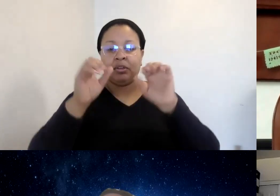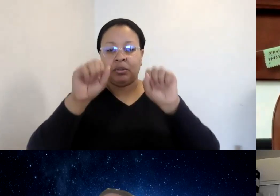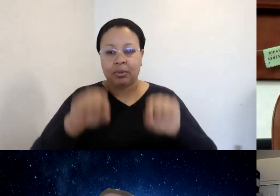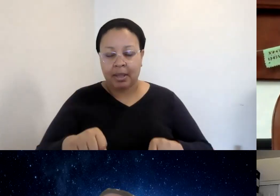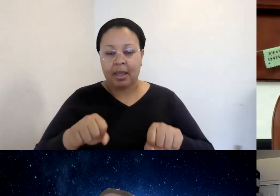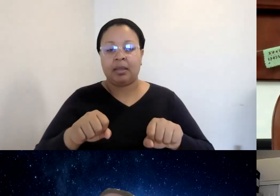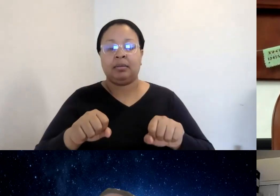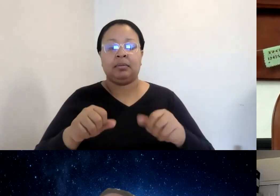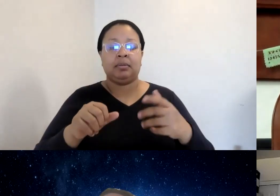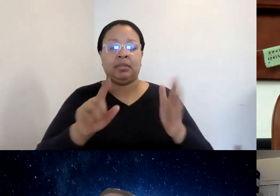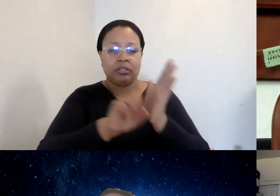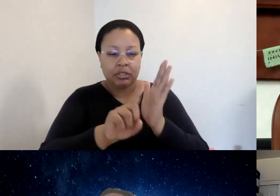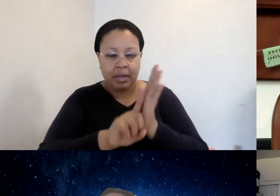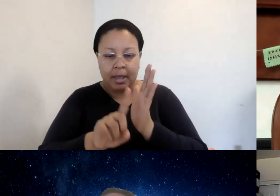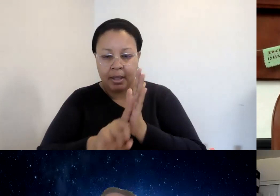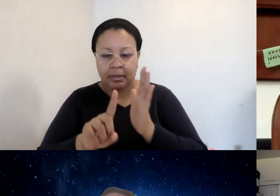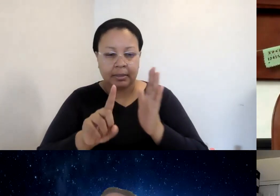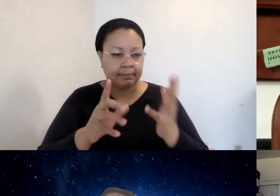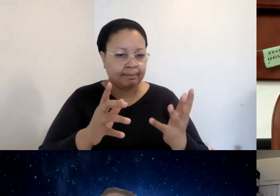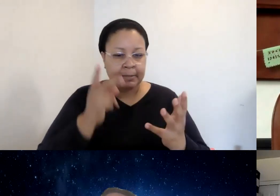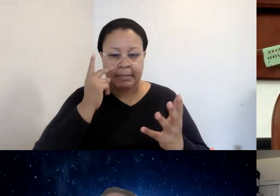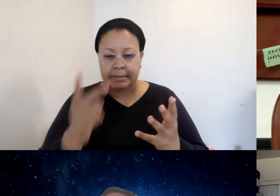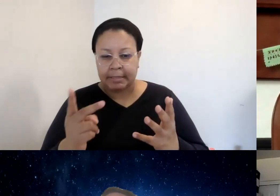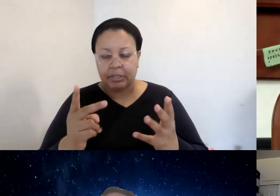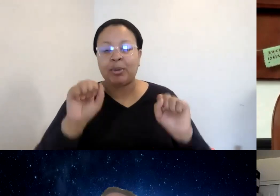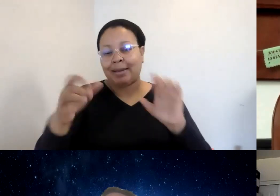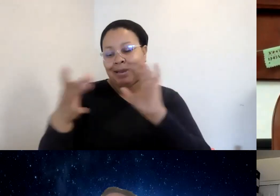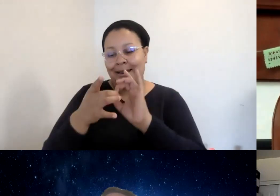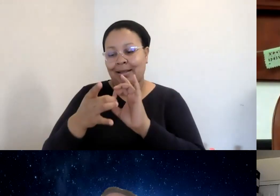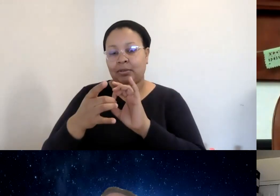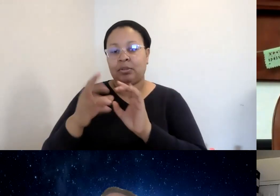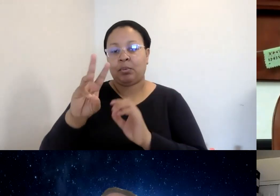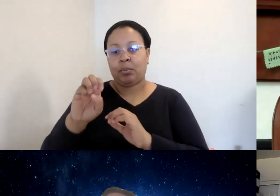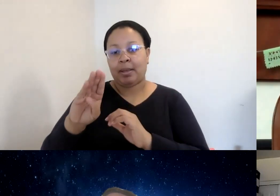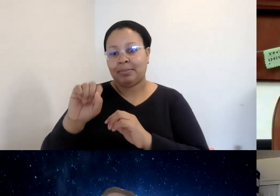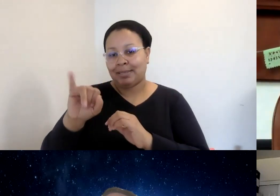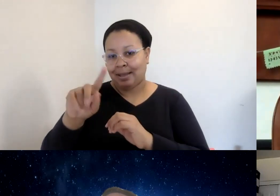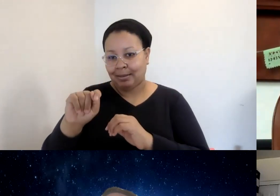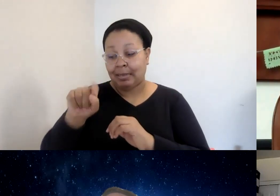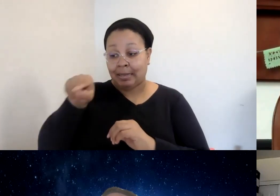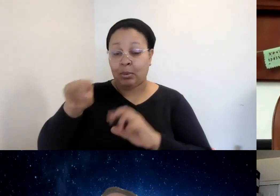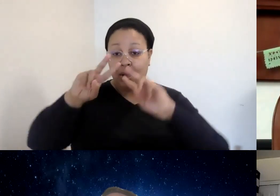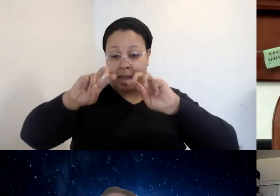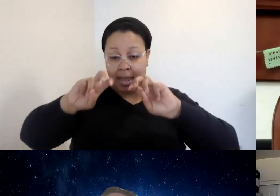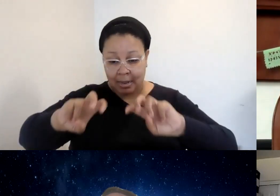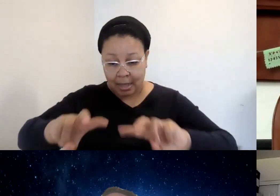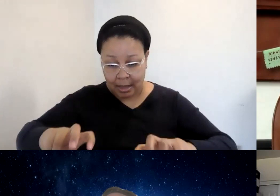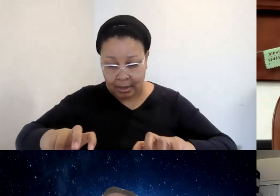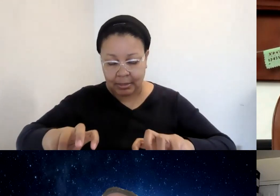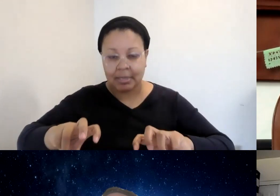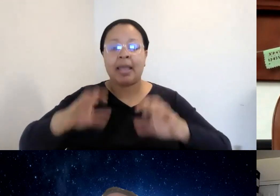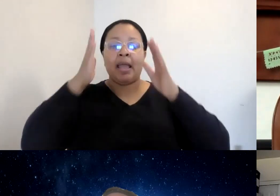posted online or you can connect it to this website, and the website will analyze it for you to determine